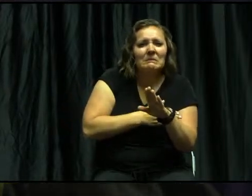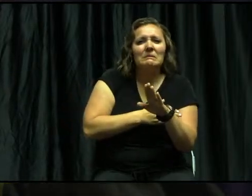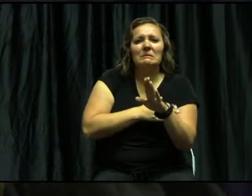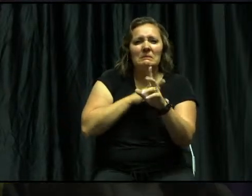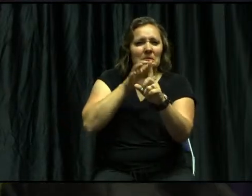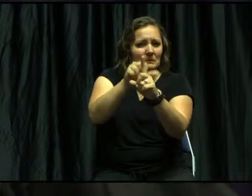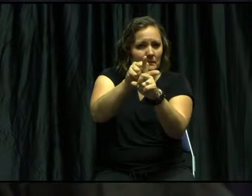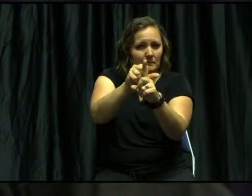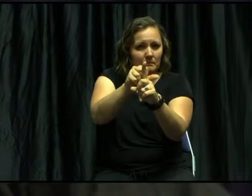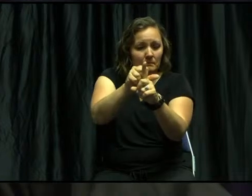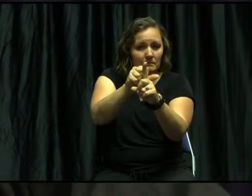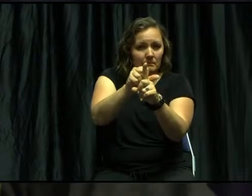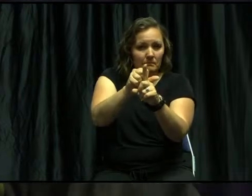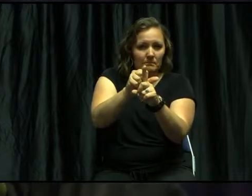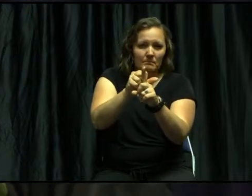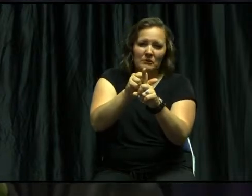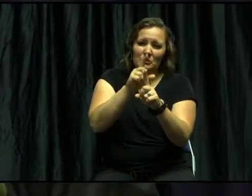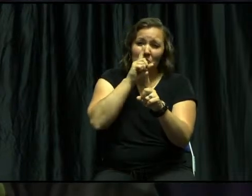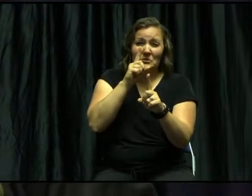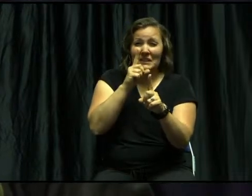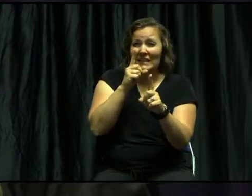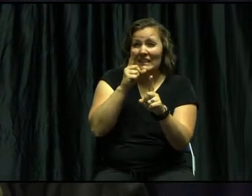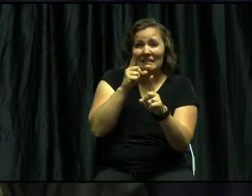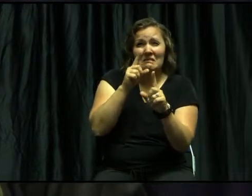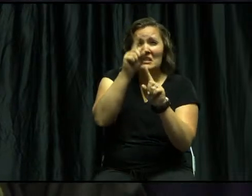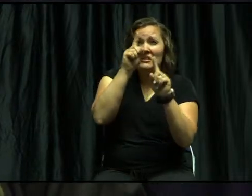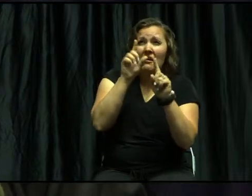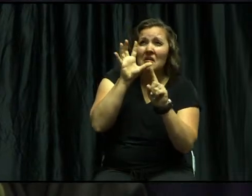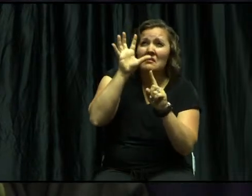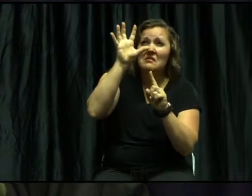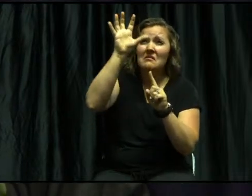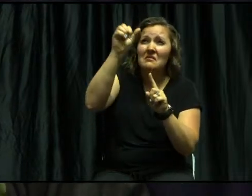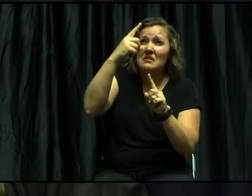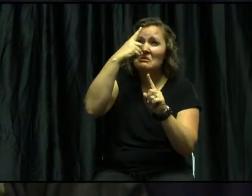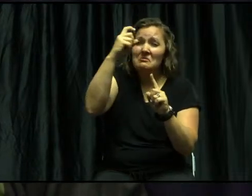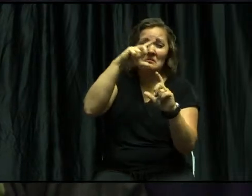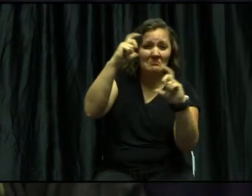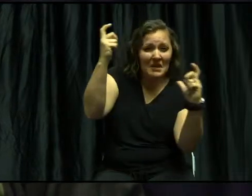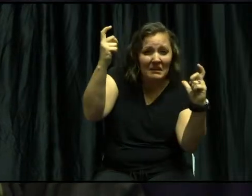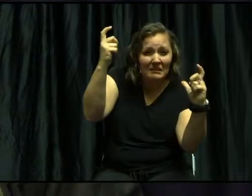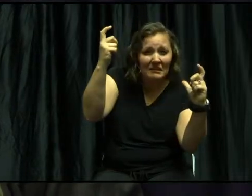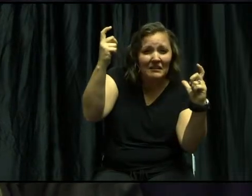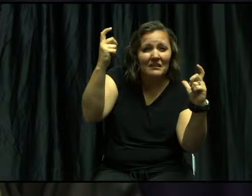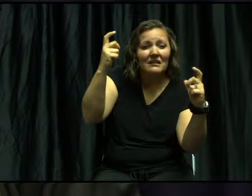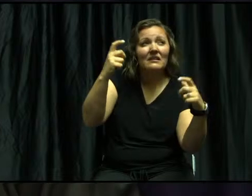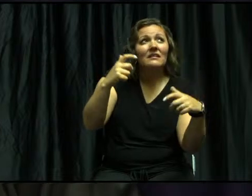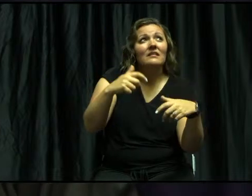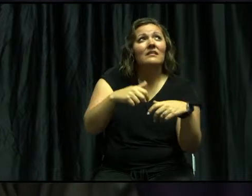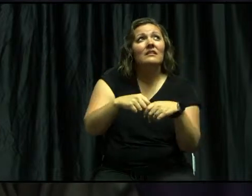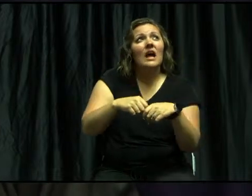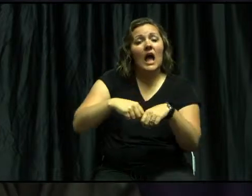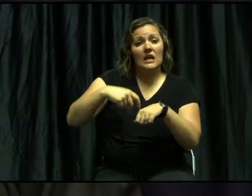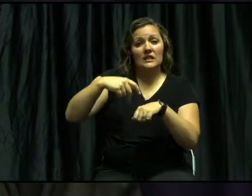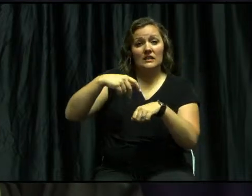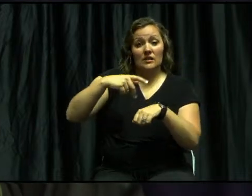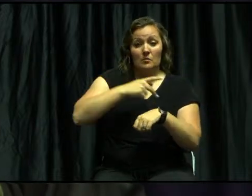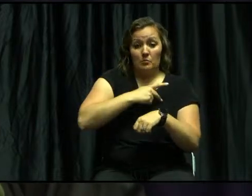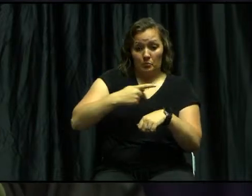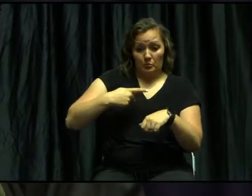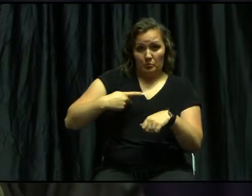stars. Dream big and manifest it out loud. And as Prince Kala from the opera